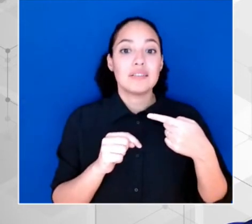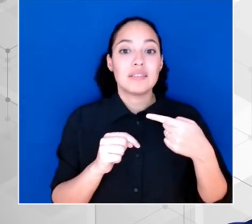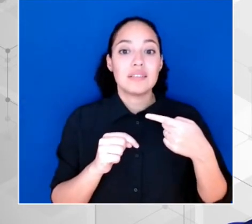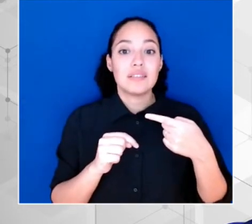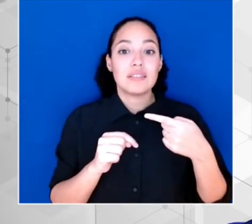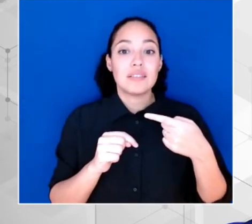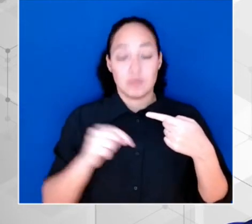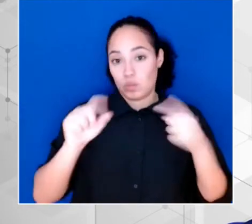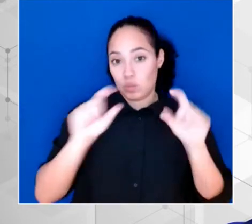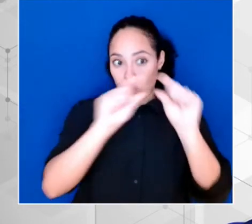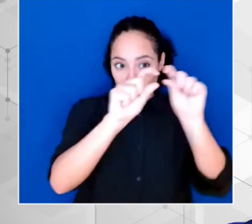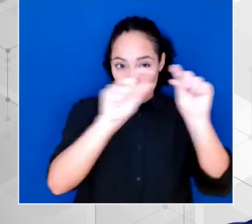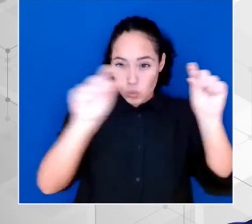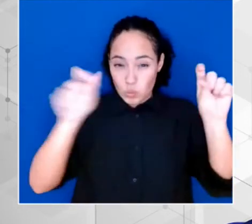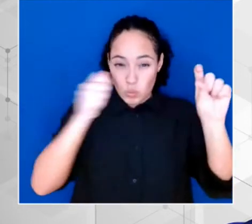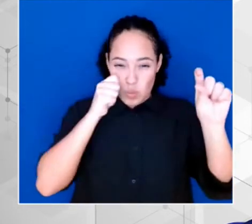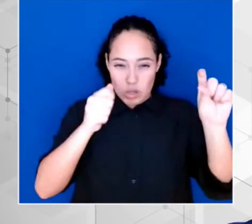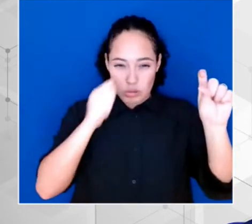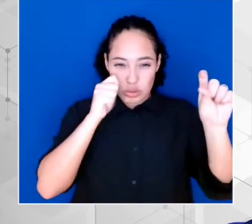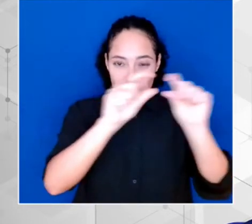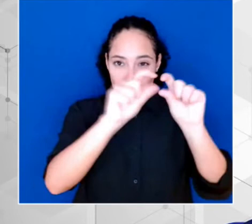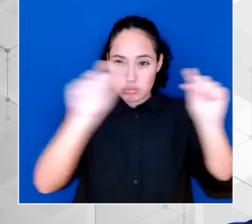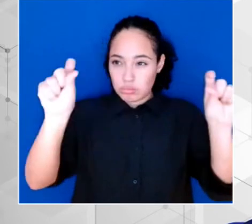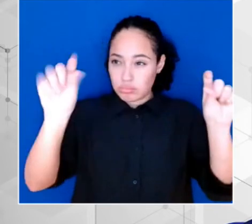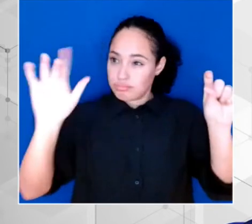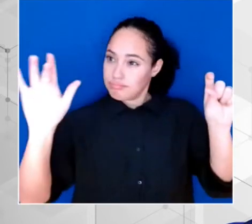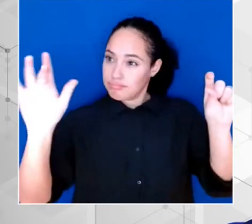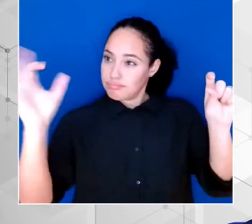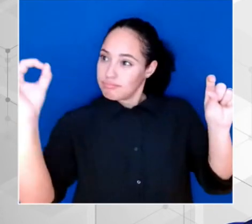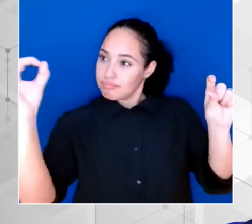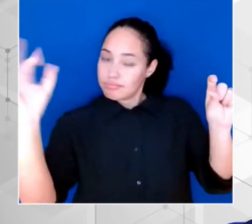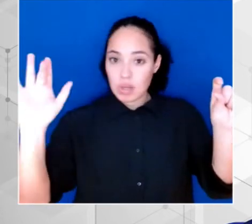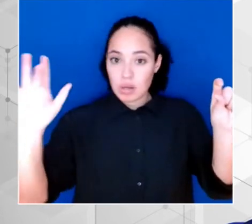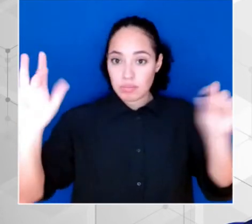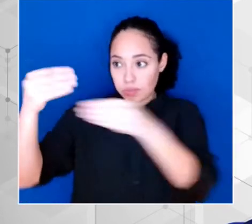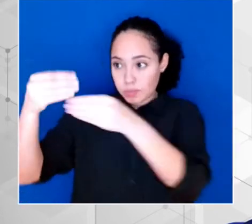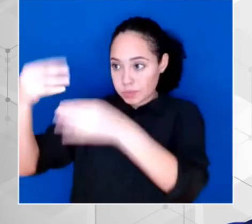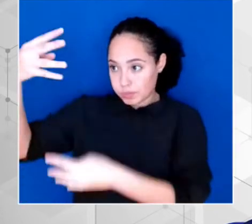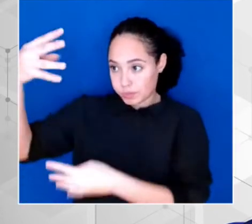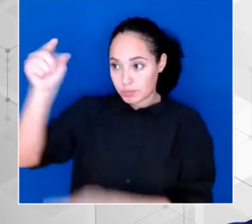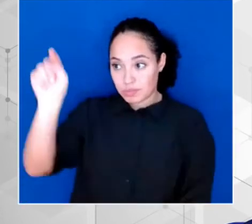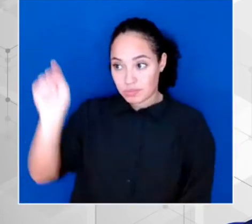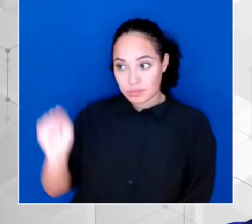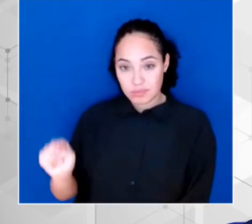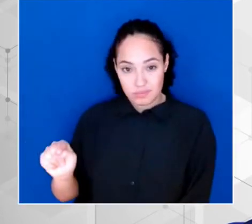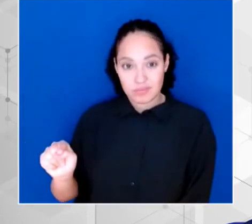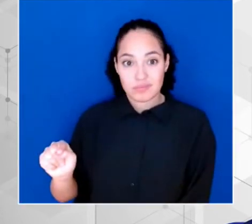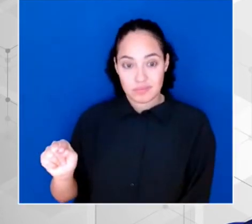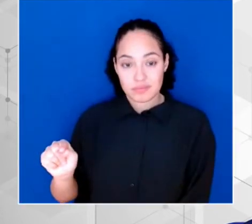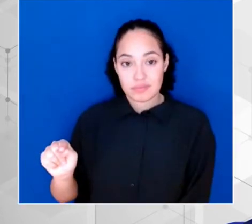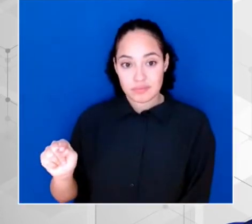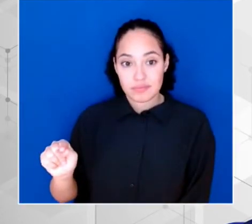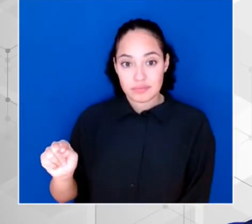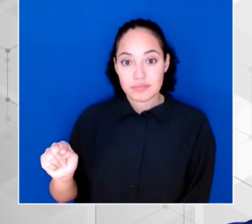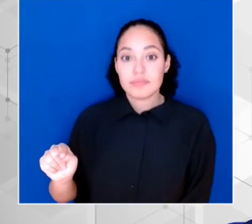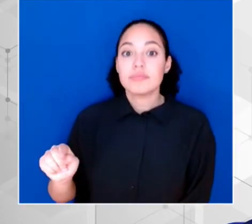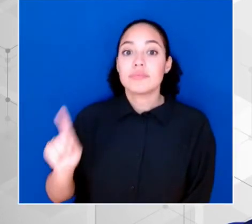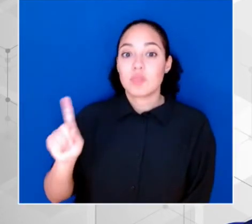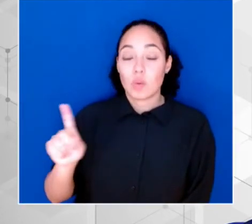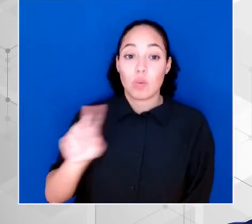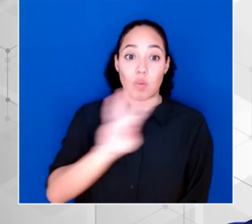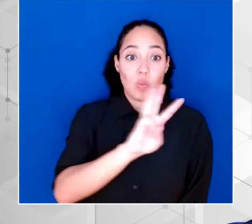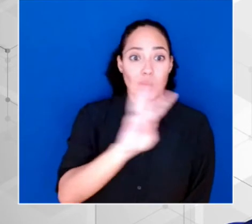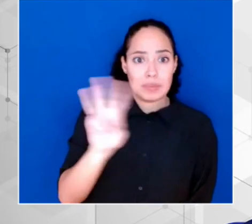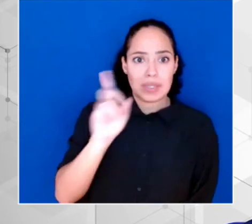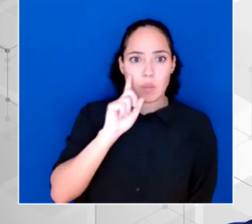browser. You can click in Axe, analyze, and it's going to perform a full analysis of your website. It's going to display it in a